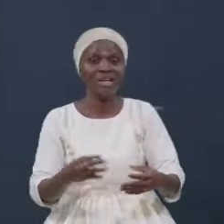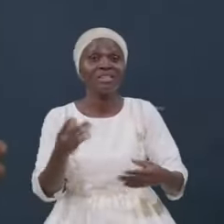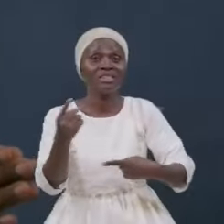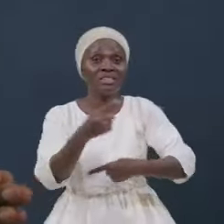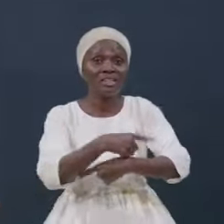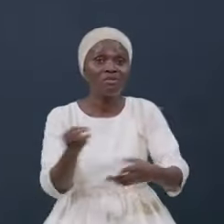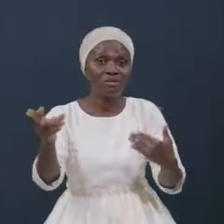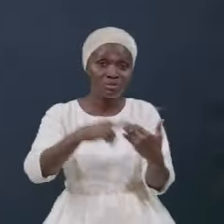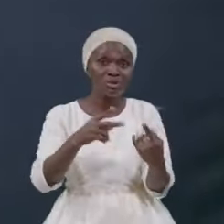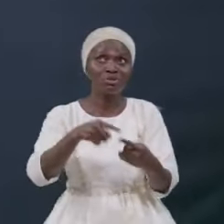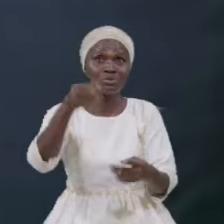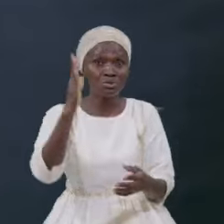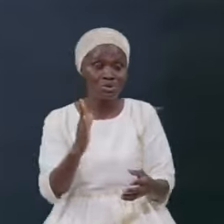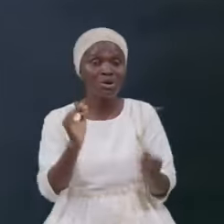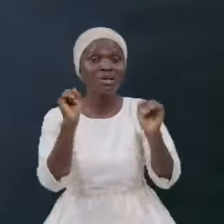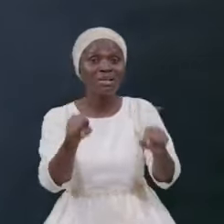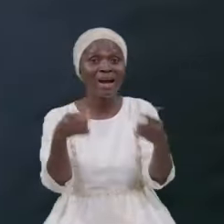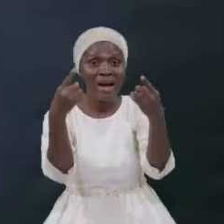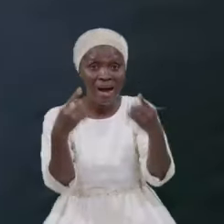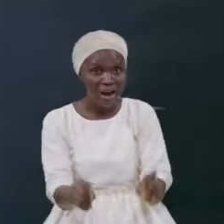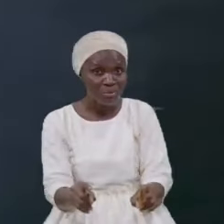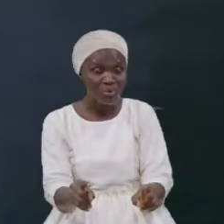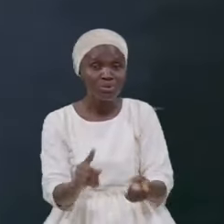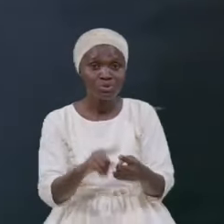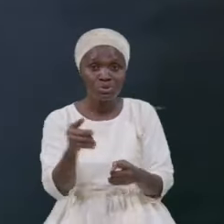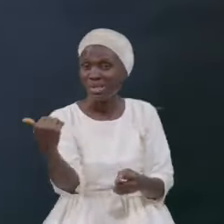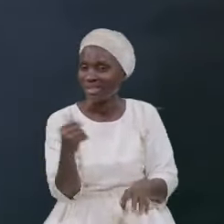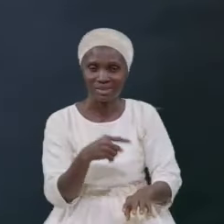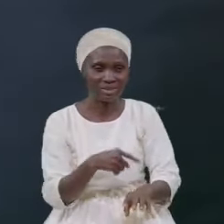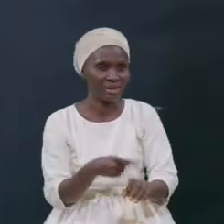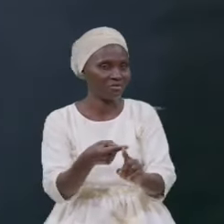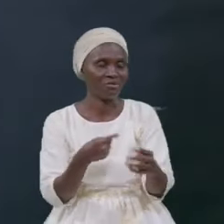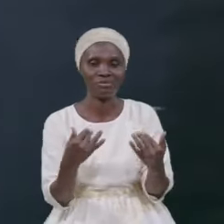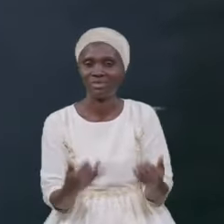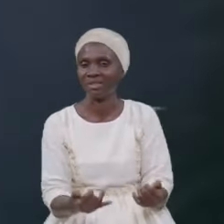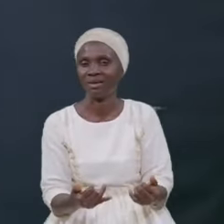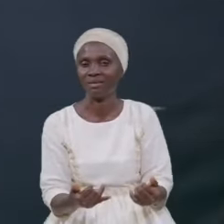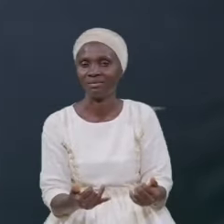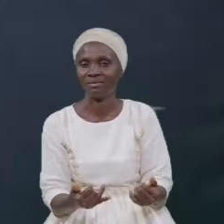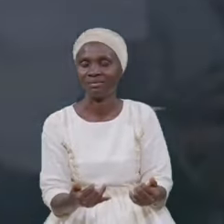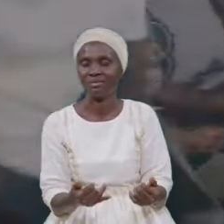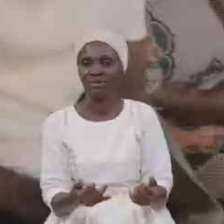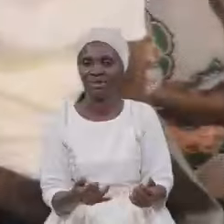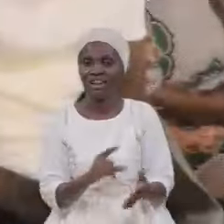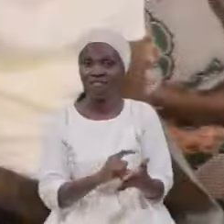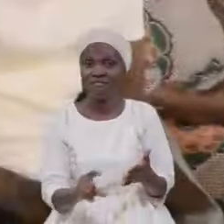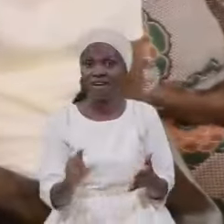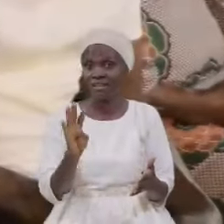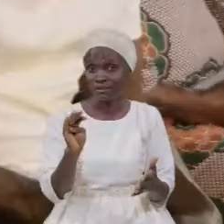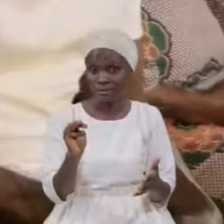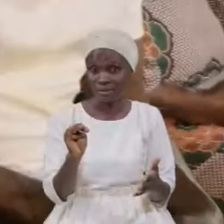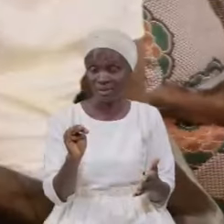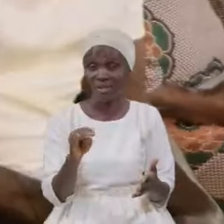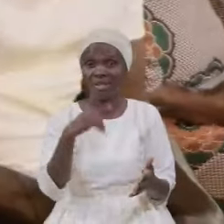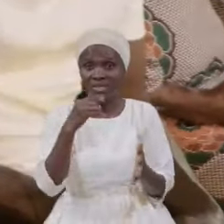dust return to the earth. Look at verse 14 there. In verse 14 it says, for God